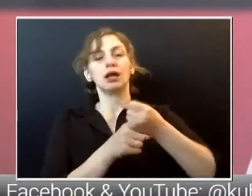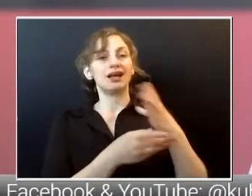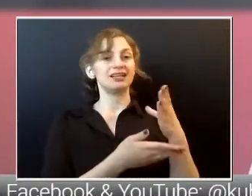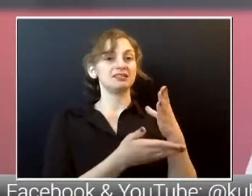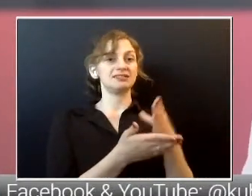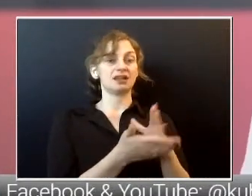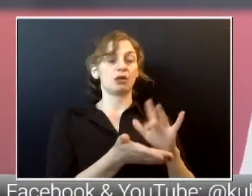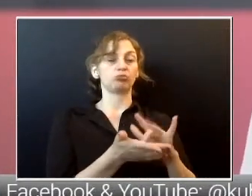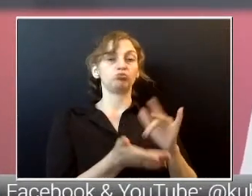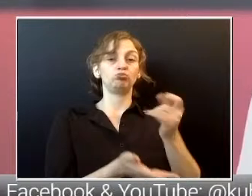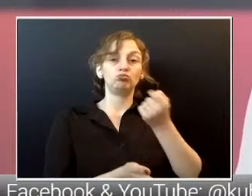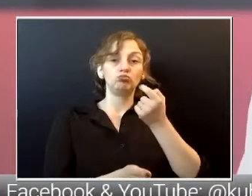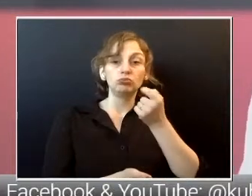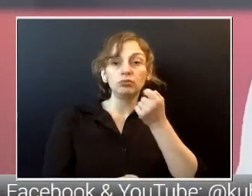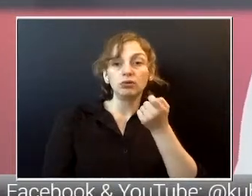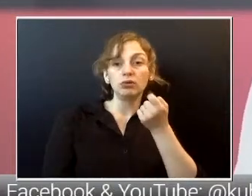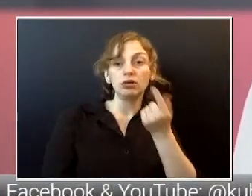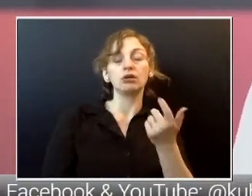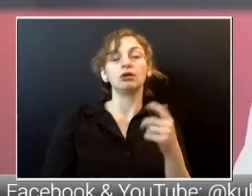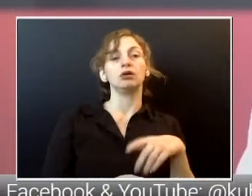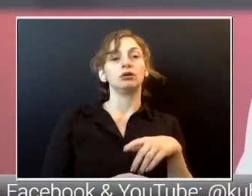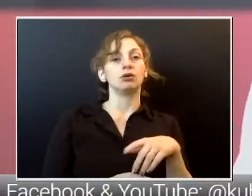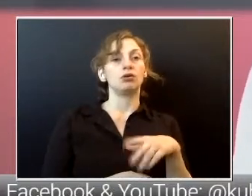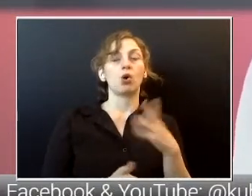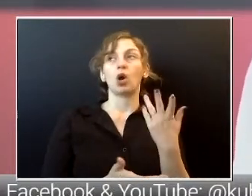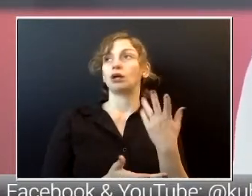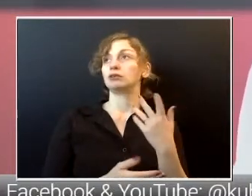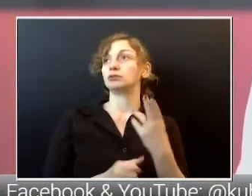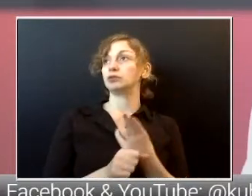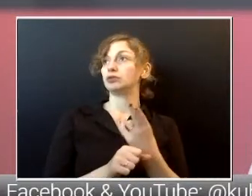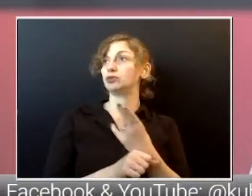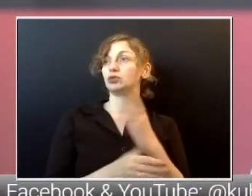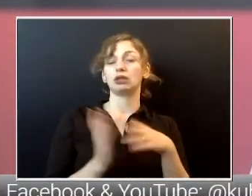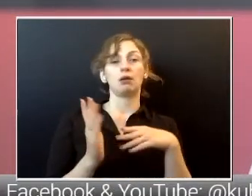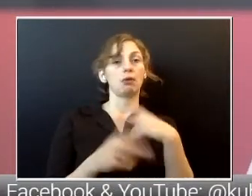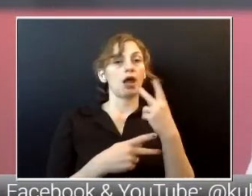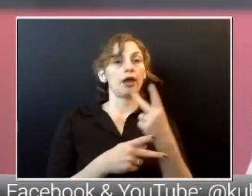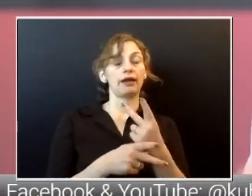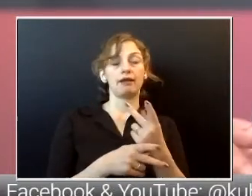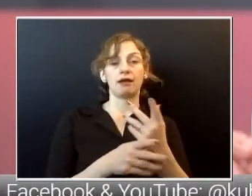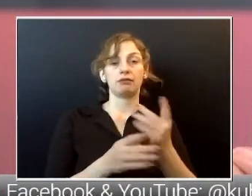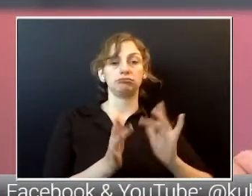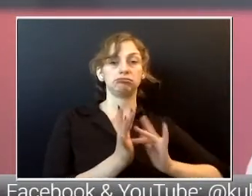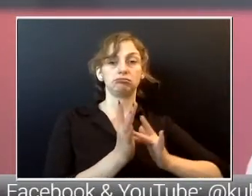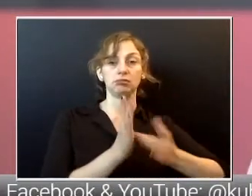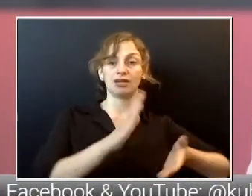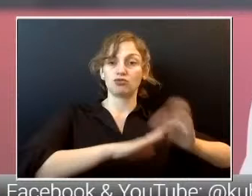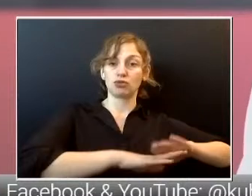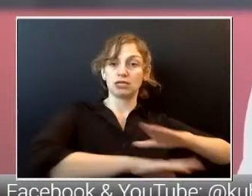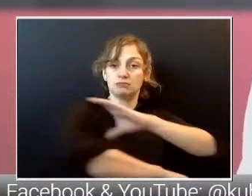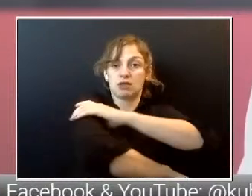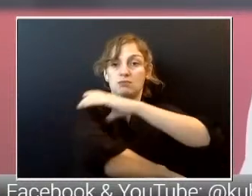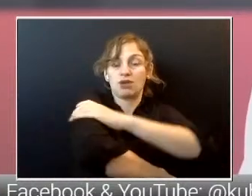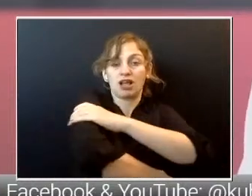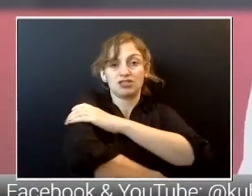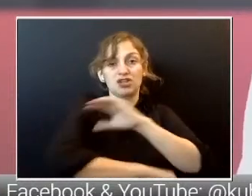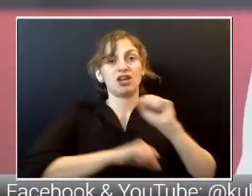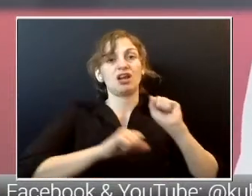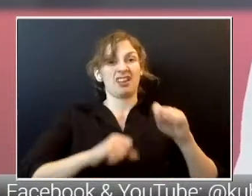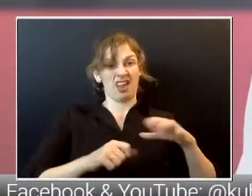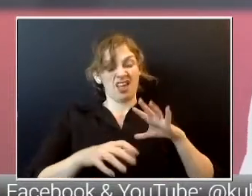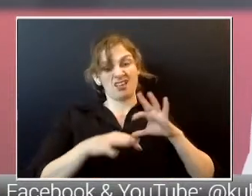or they're on some type of drugs that increase the blood pressure, then you can get a tear in there and cause a dissection.